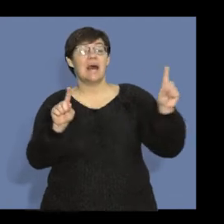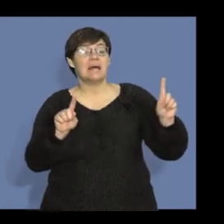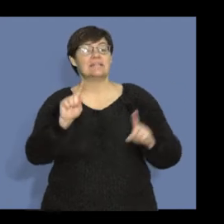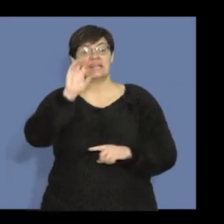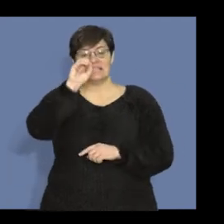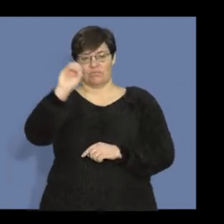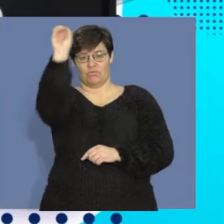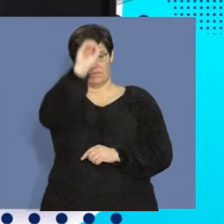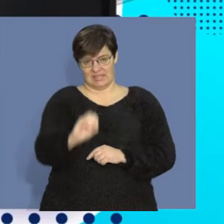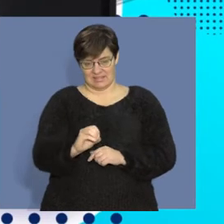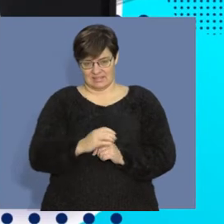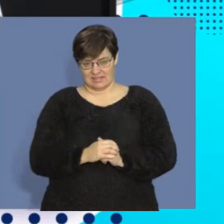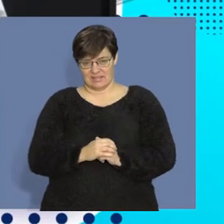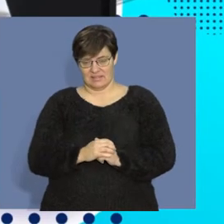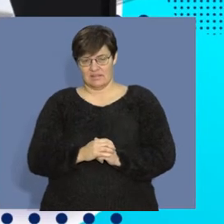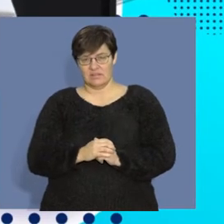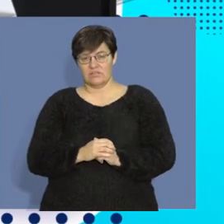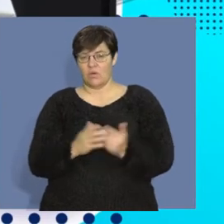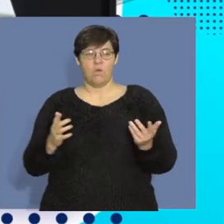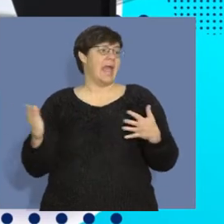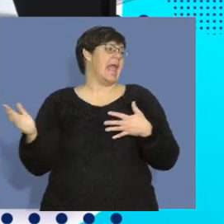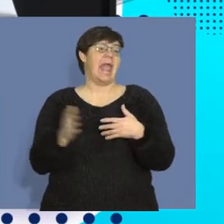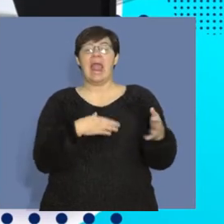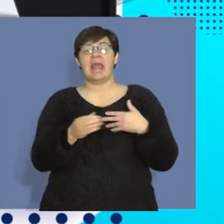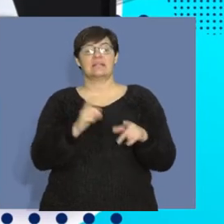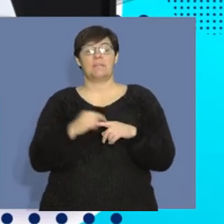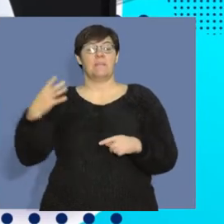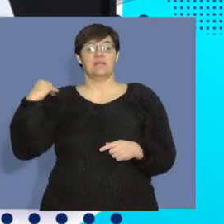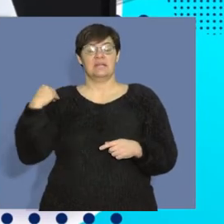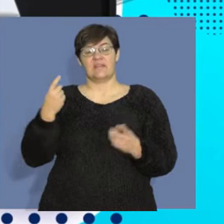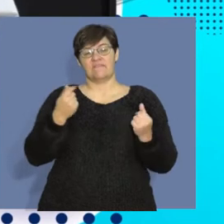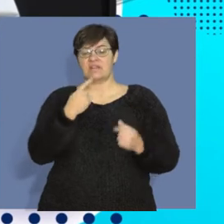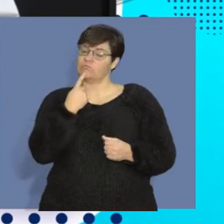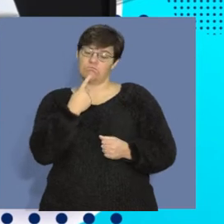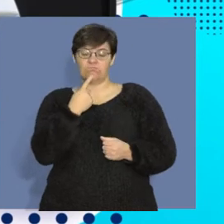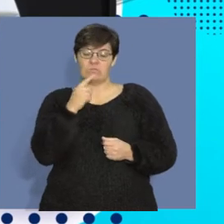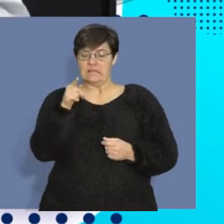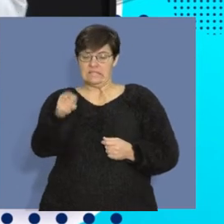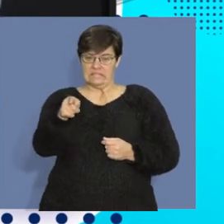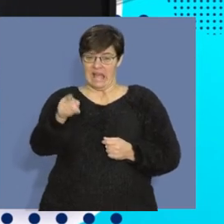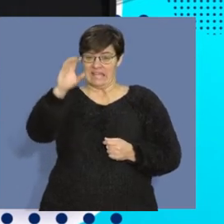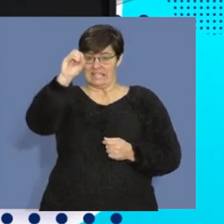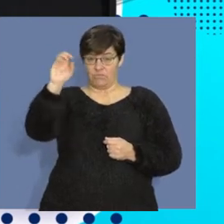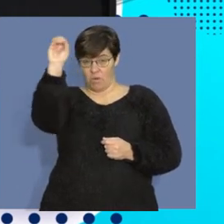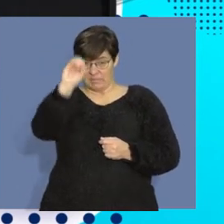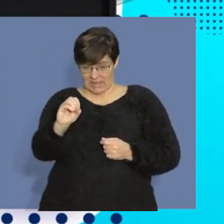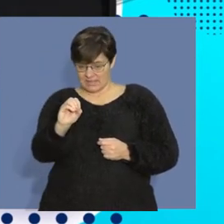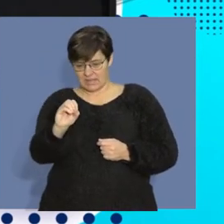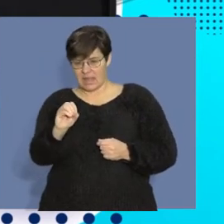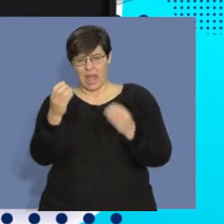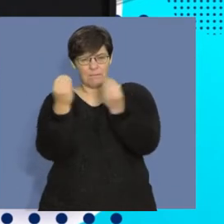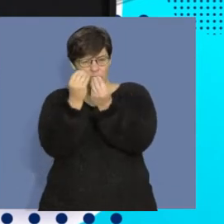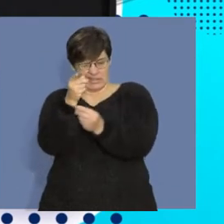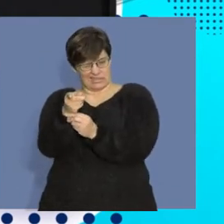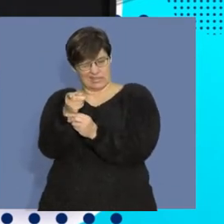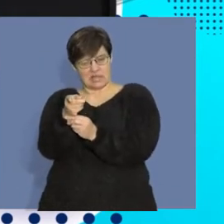at 0%, meaning that at any one time, the Minister of Finance can change that to the standard rate, knowing full